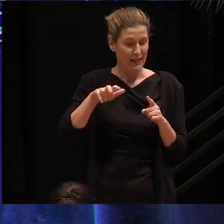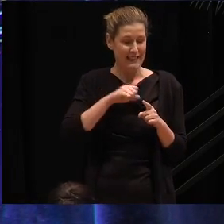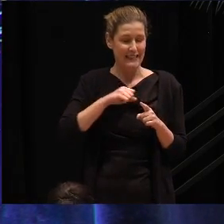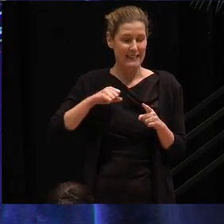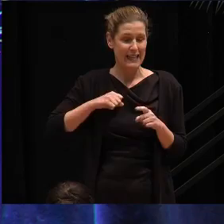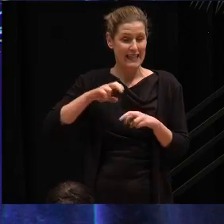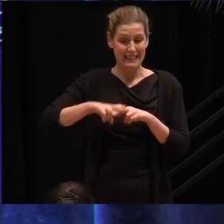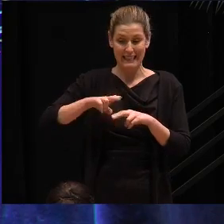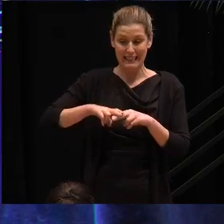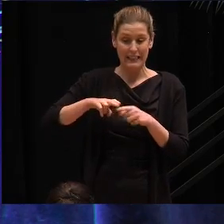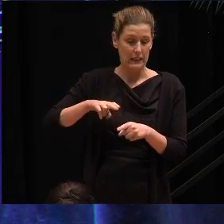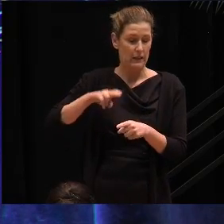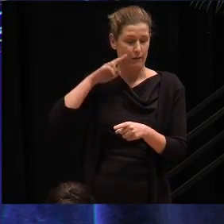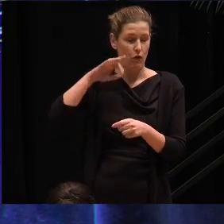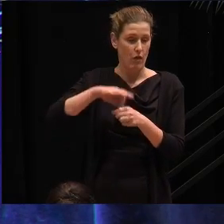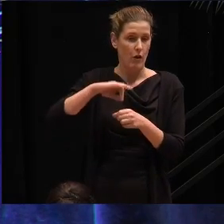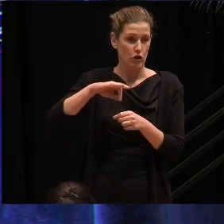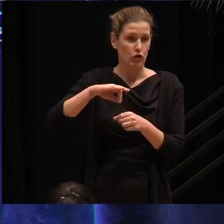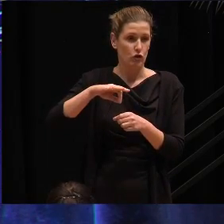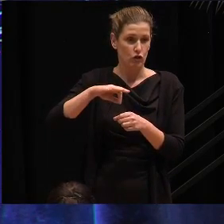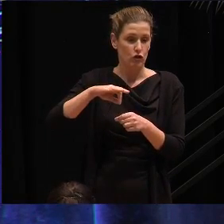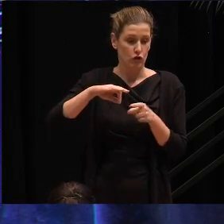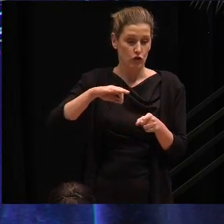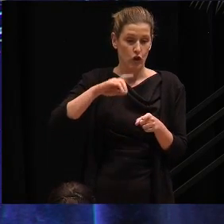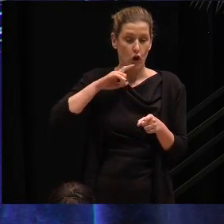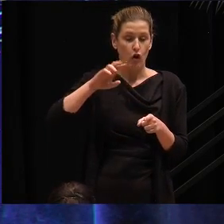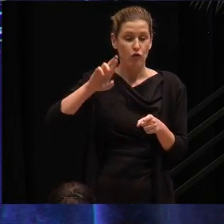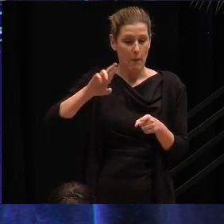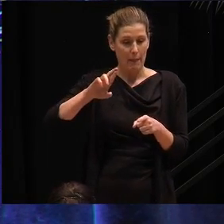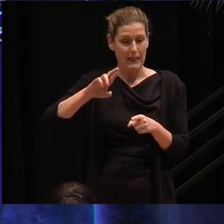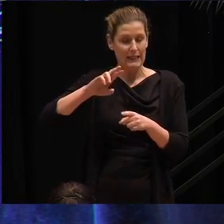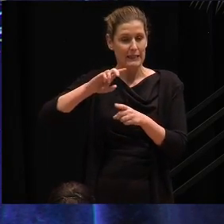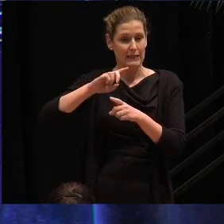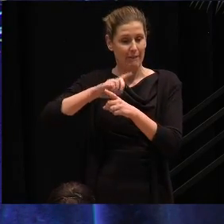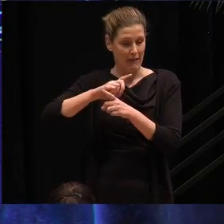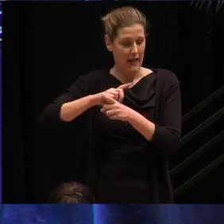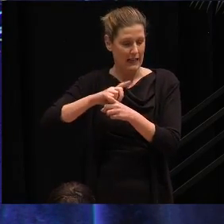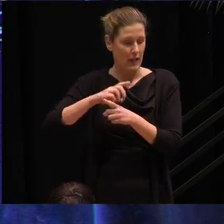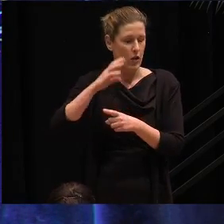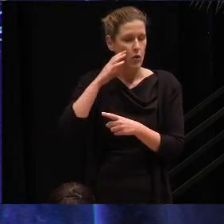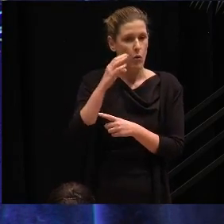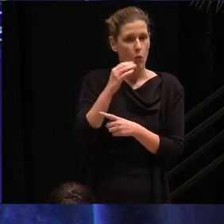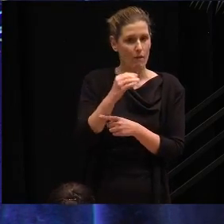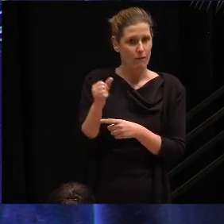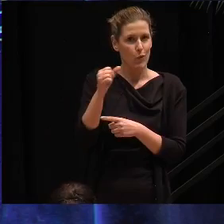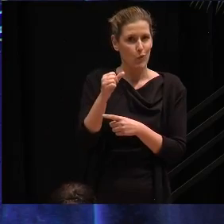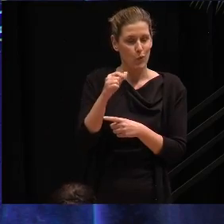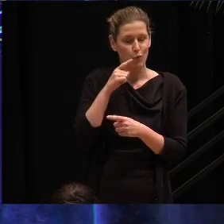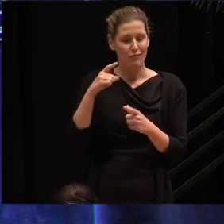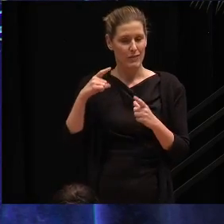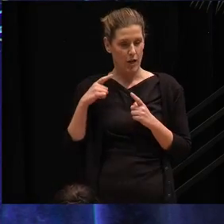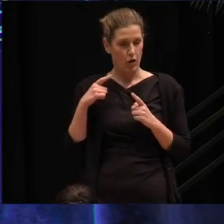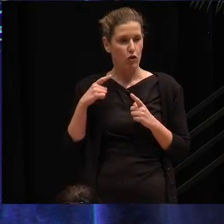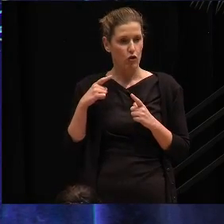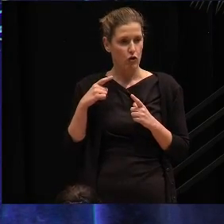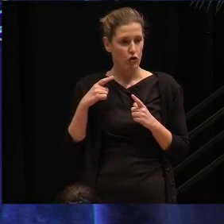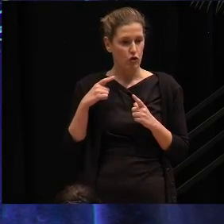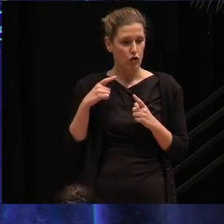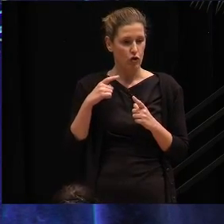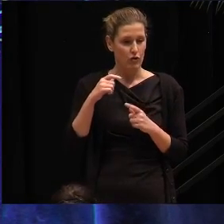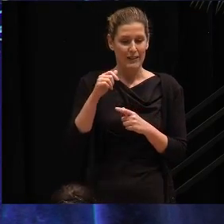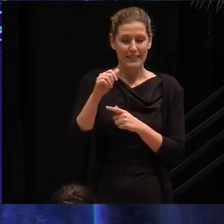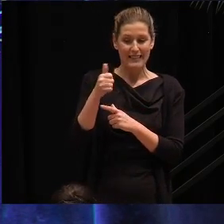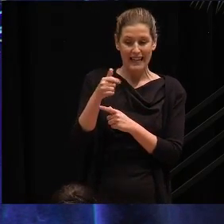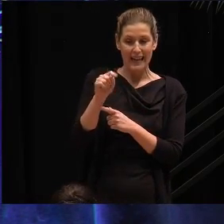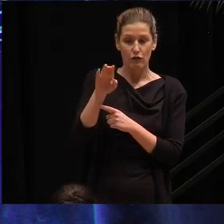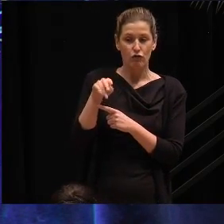seats that are up, are Republicans defending. I know there's a couple people who are retiring. 10 Trump